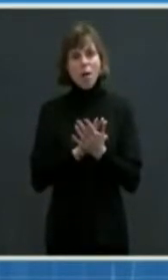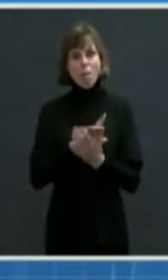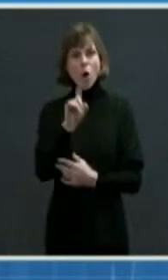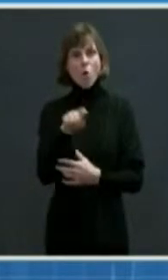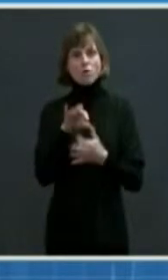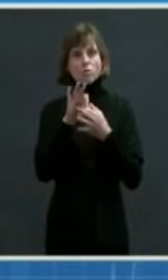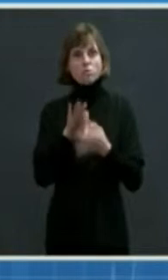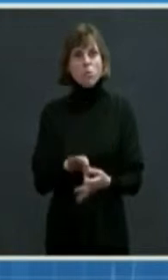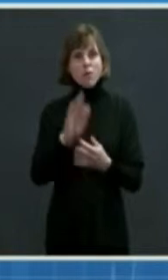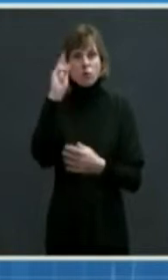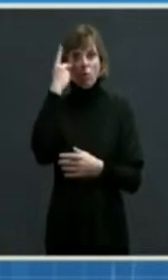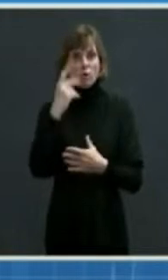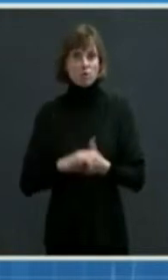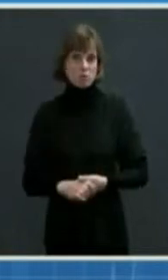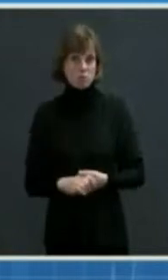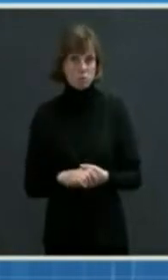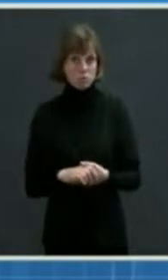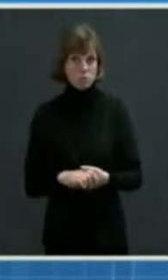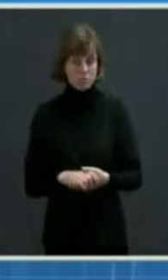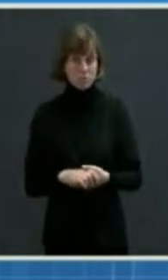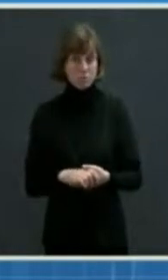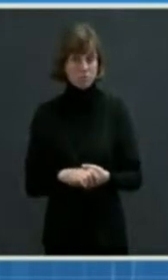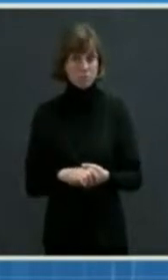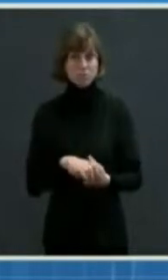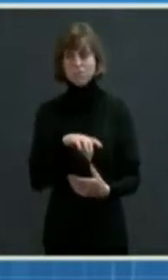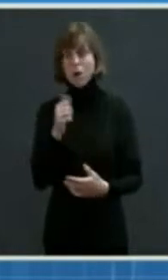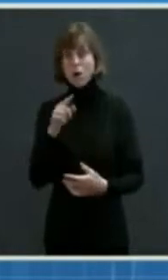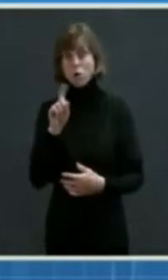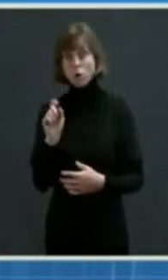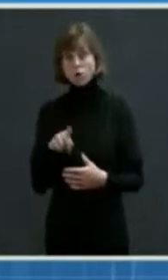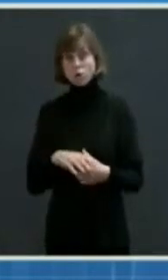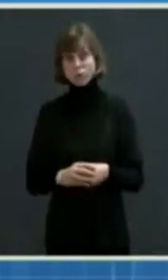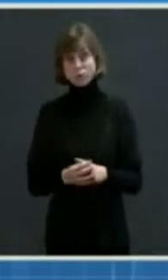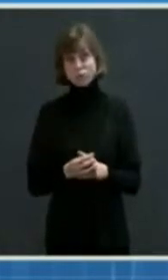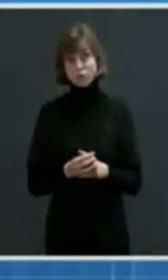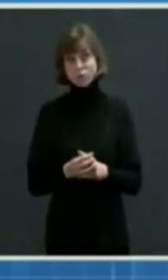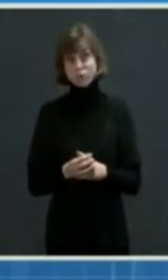politics. We have another question.